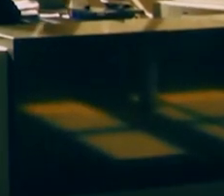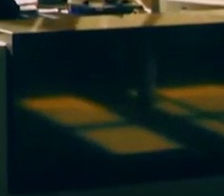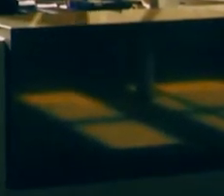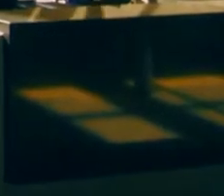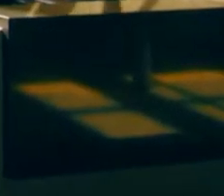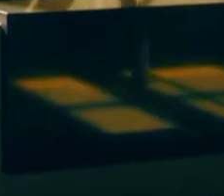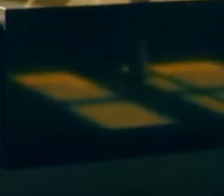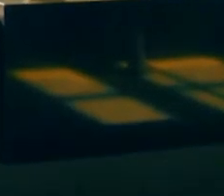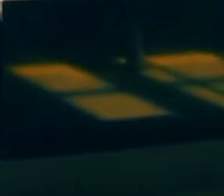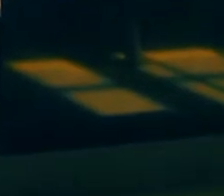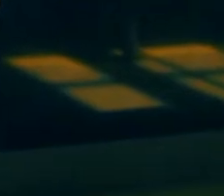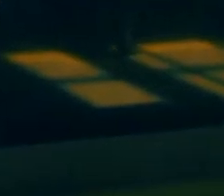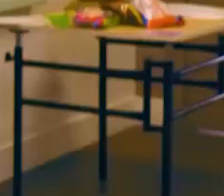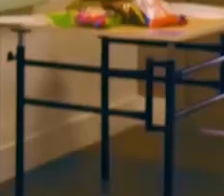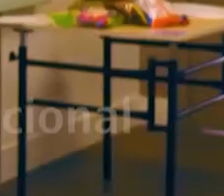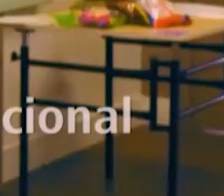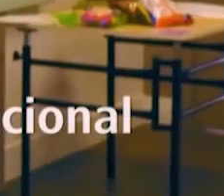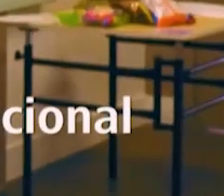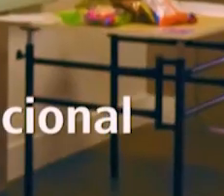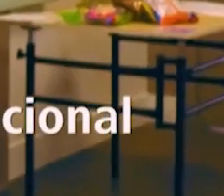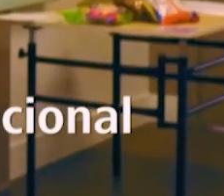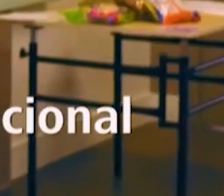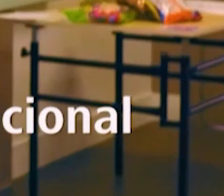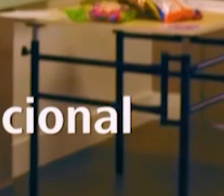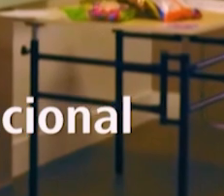Space a new possibility.